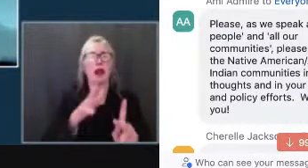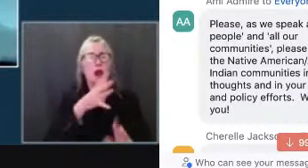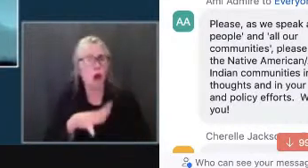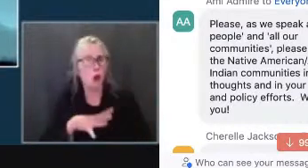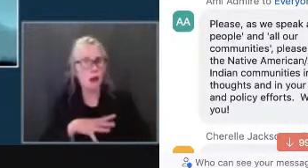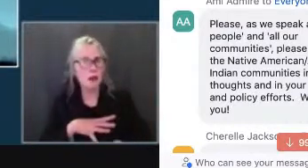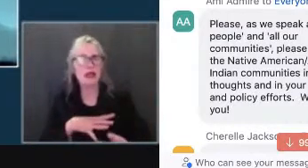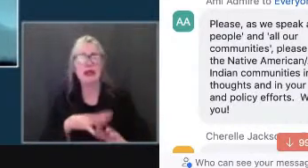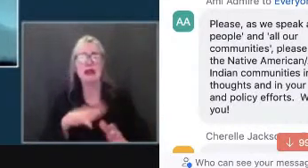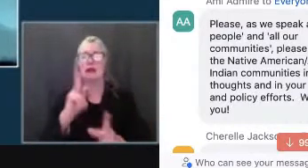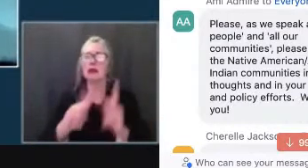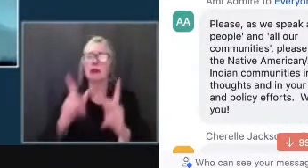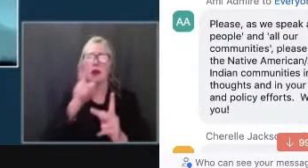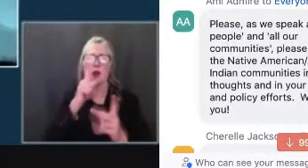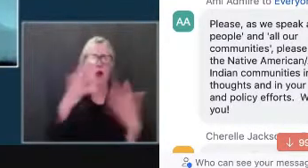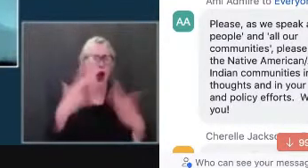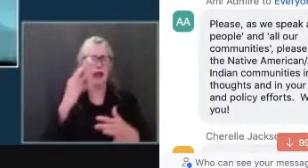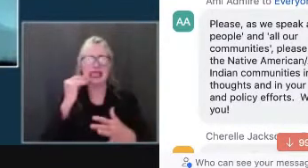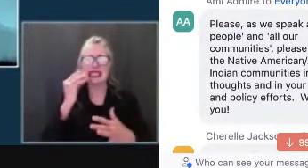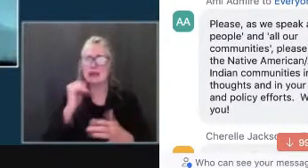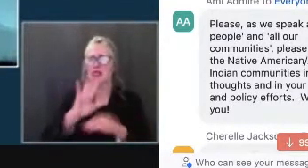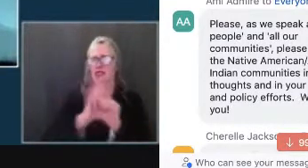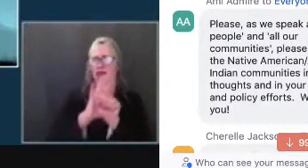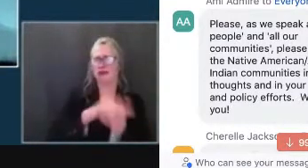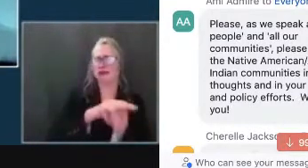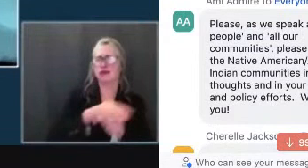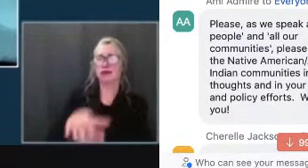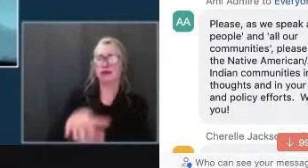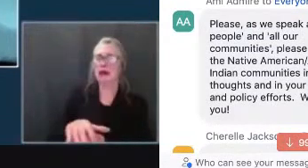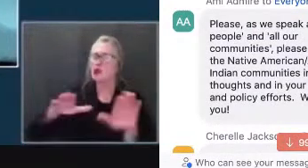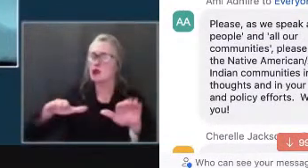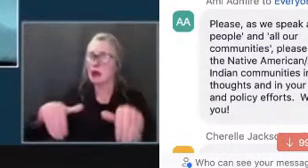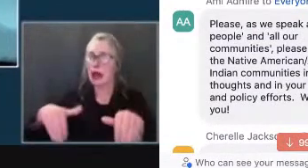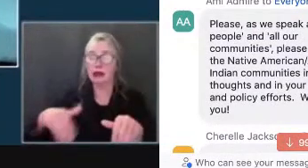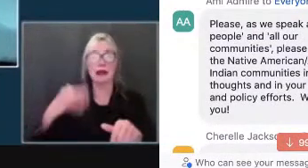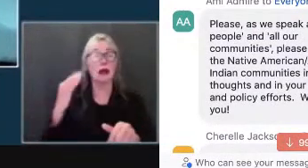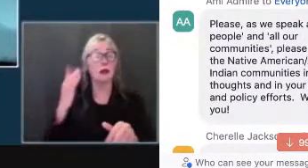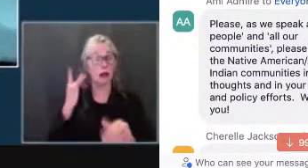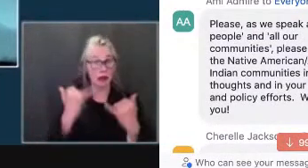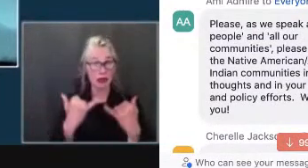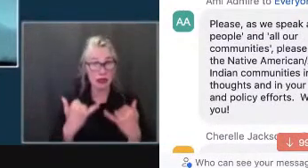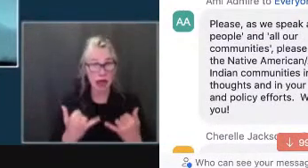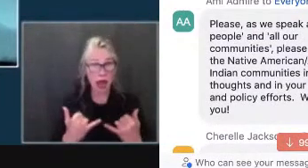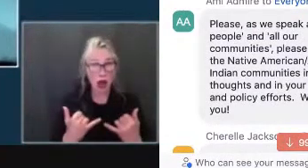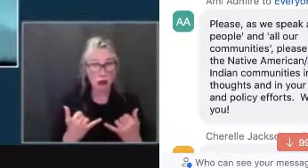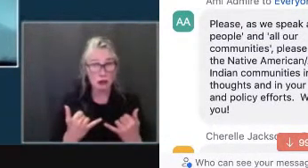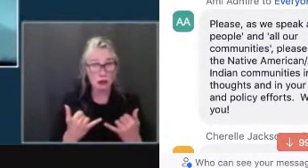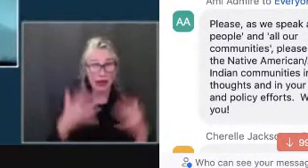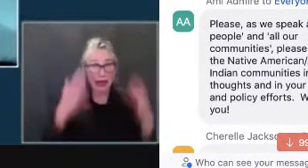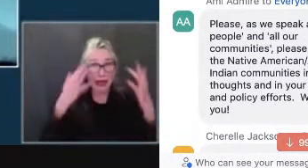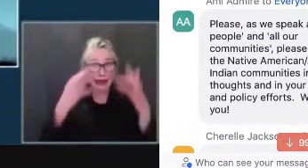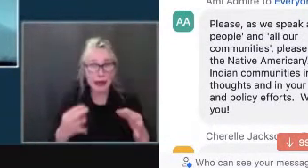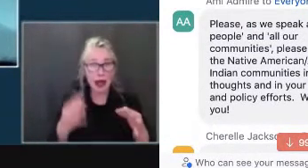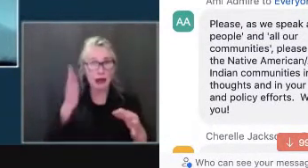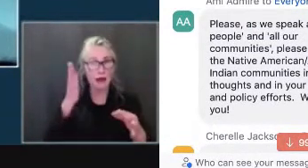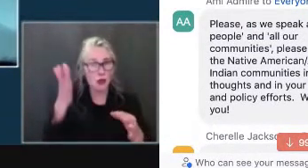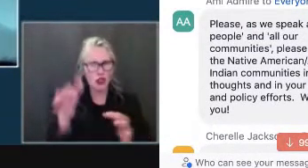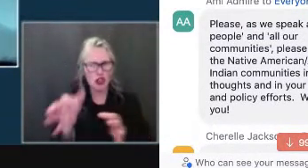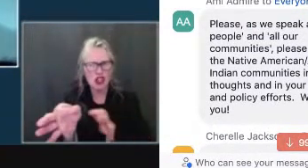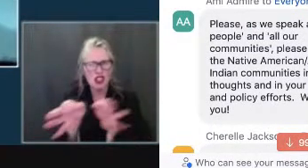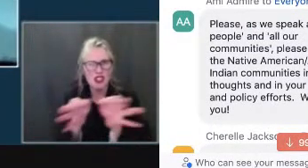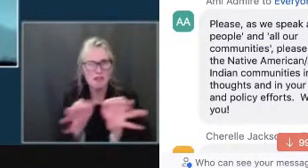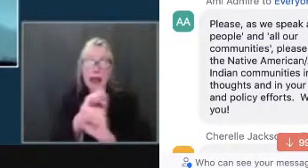it will be too late. But California, right now, can define a future that advances